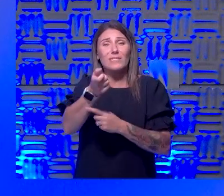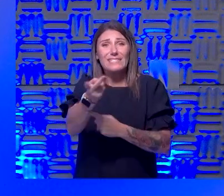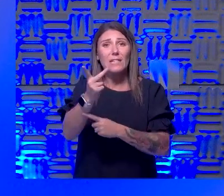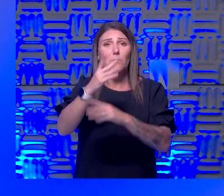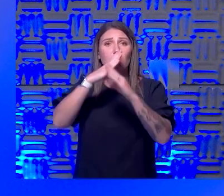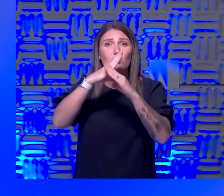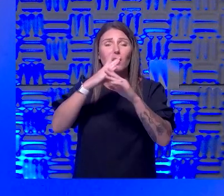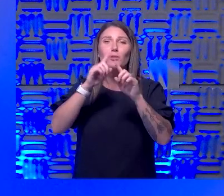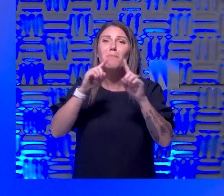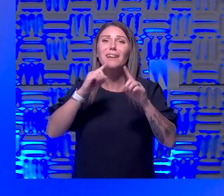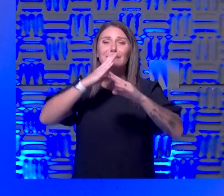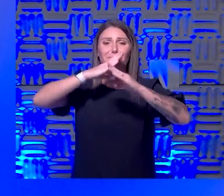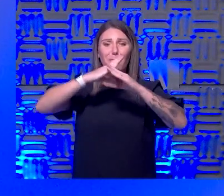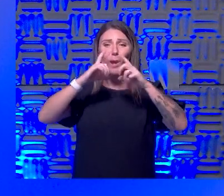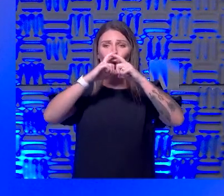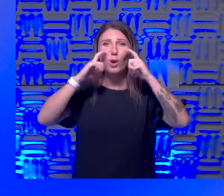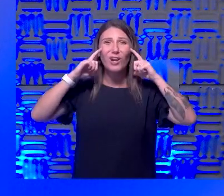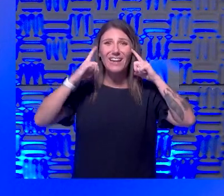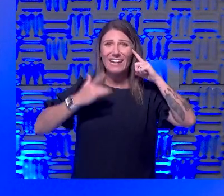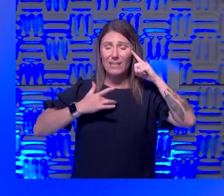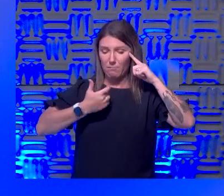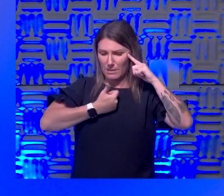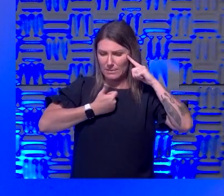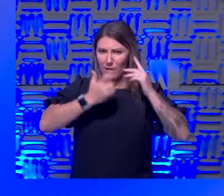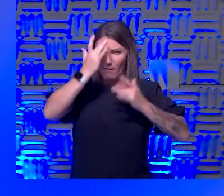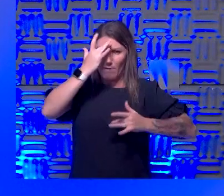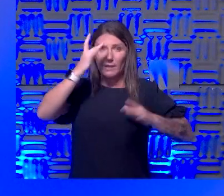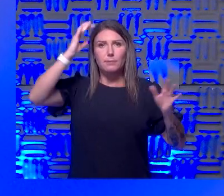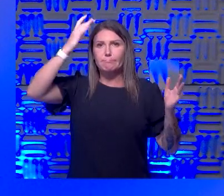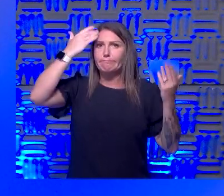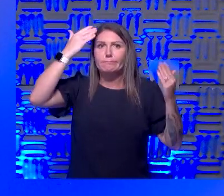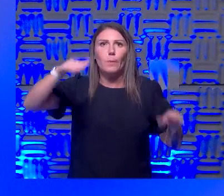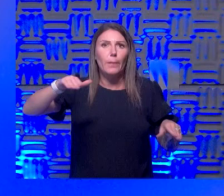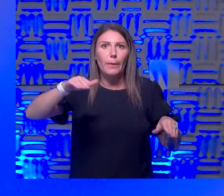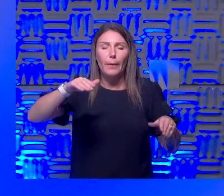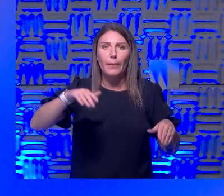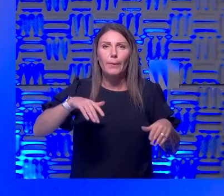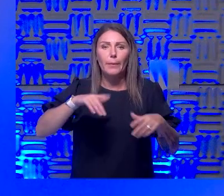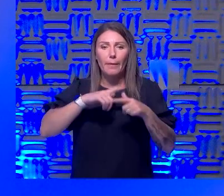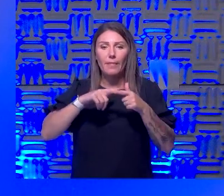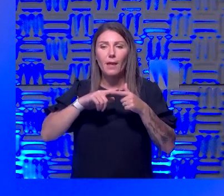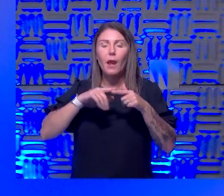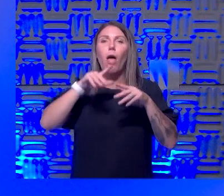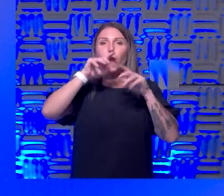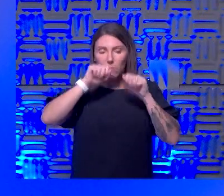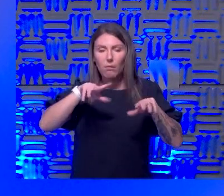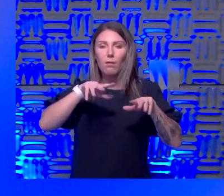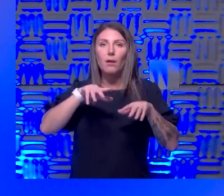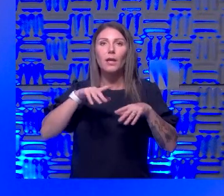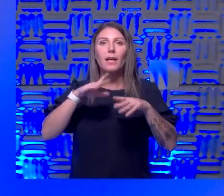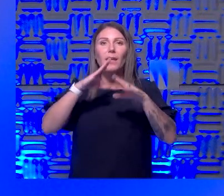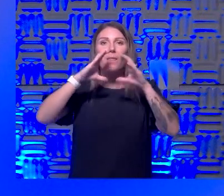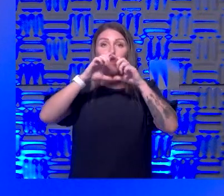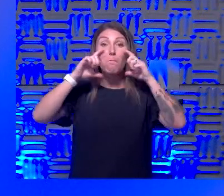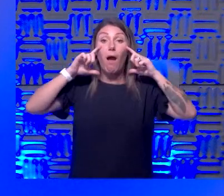a barrier so that in case you are infected and don't know it, you are reducing the risk of spread to those other people and those